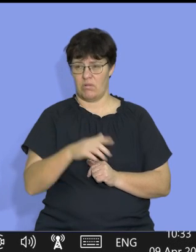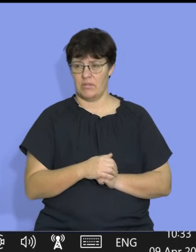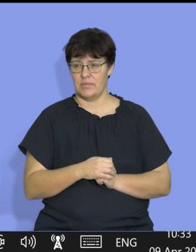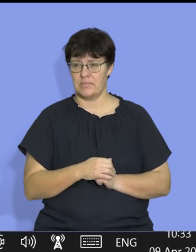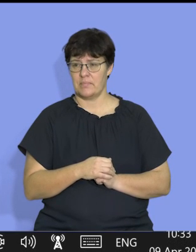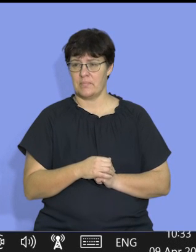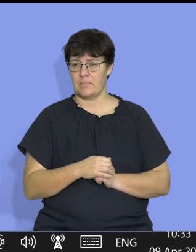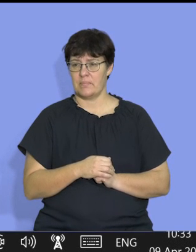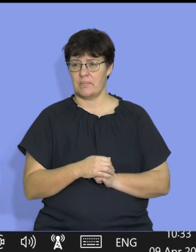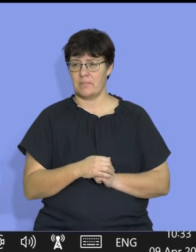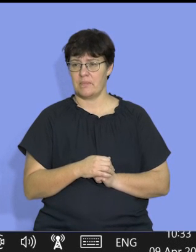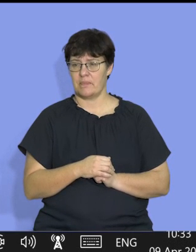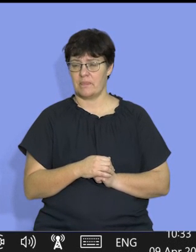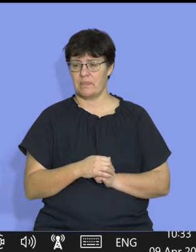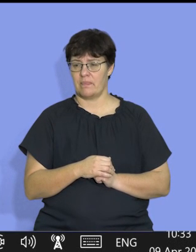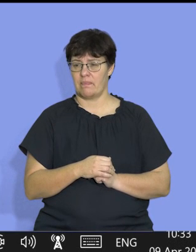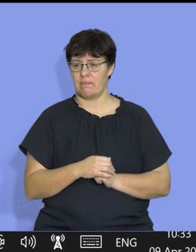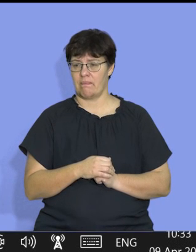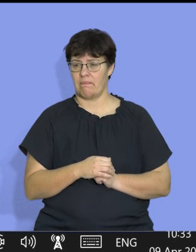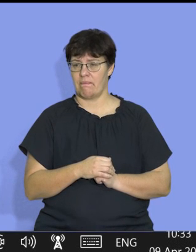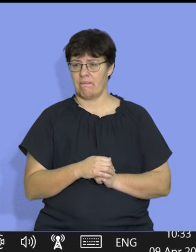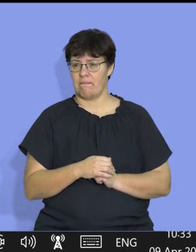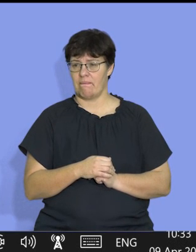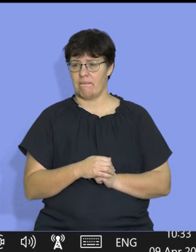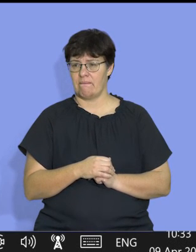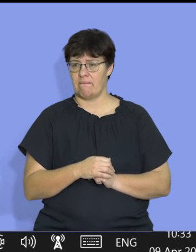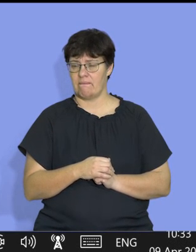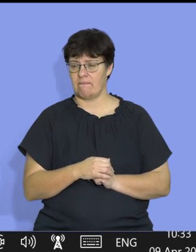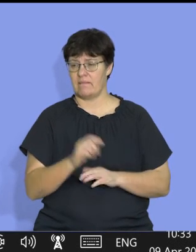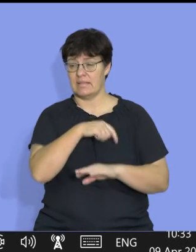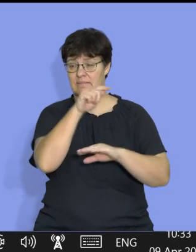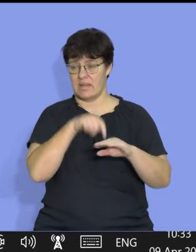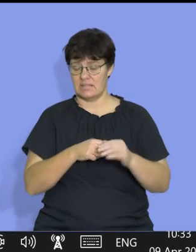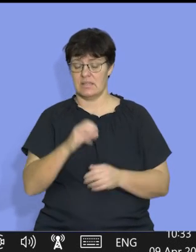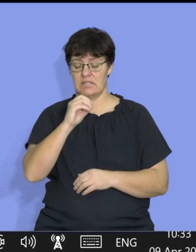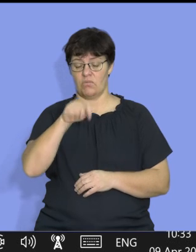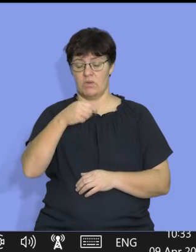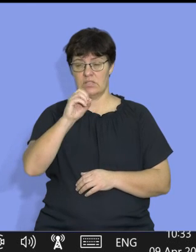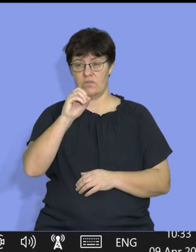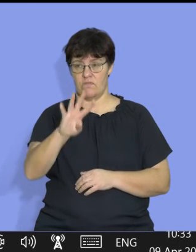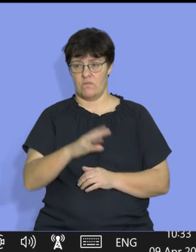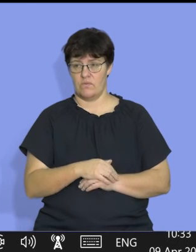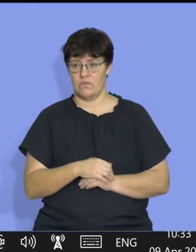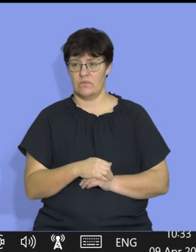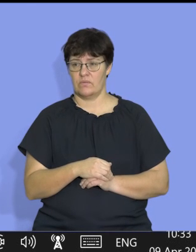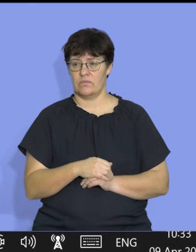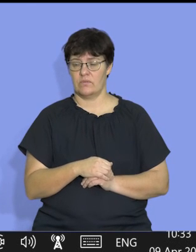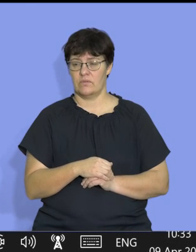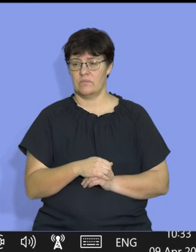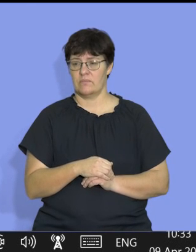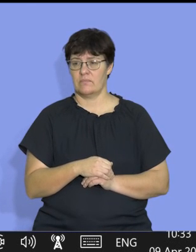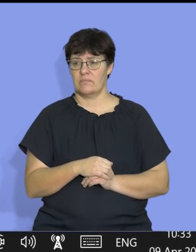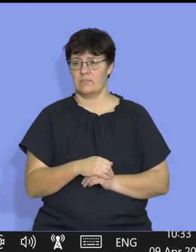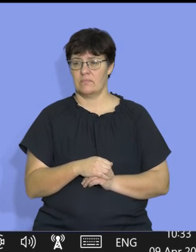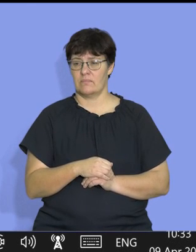okay. Okay, we close that bracket, divided by 0.04, okay.